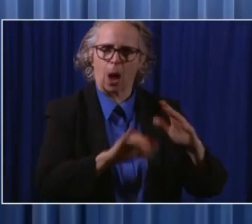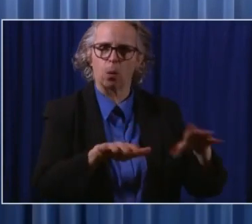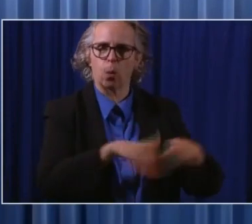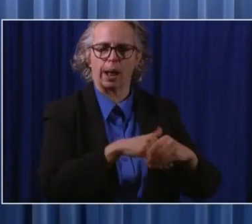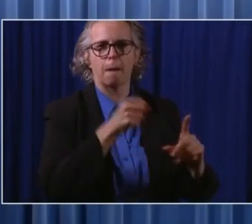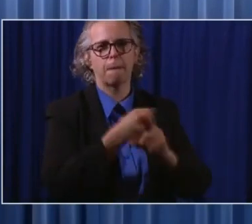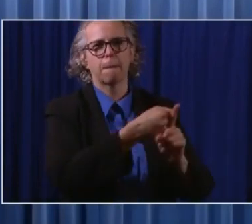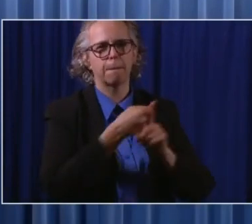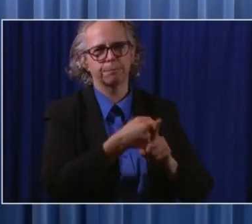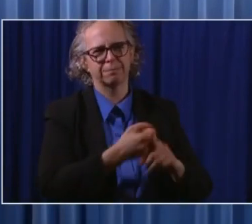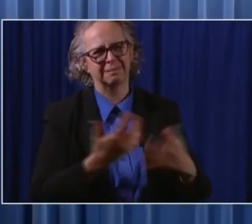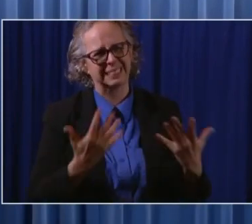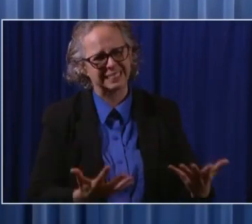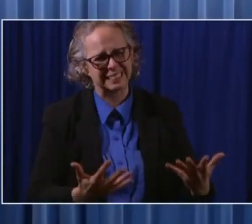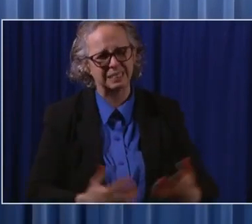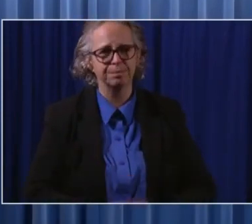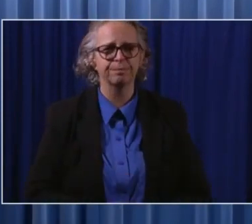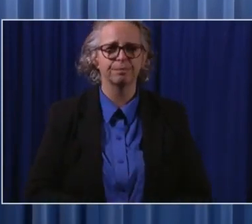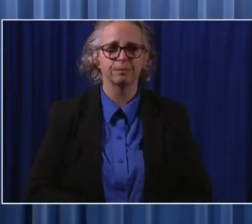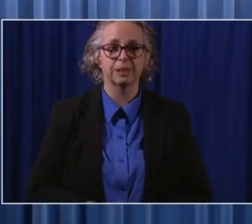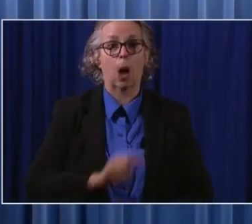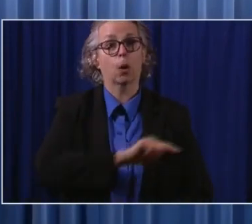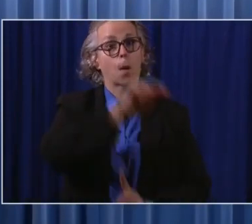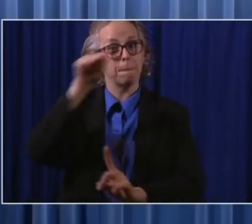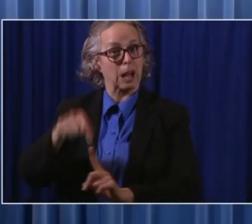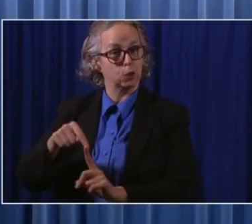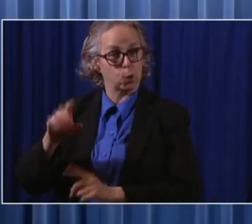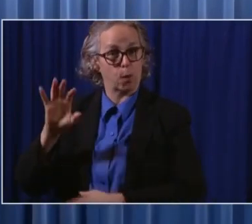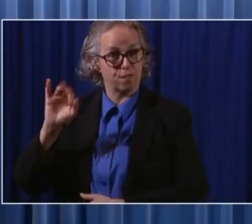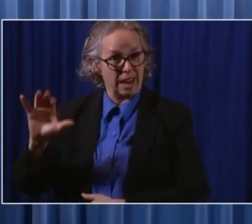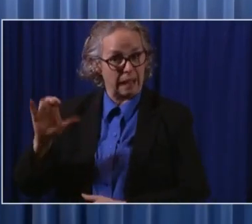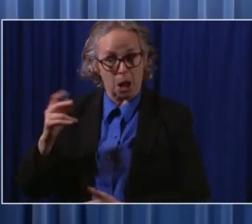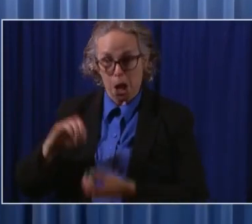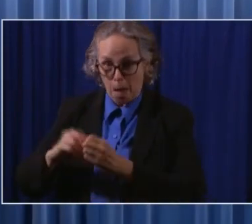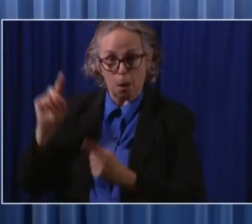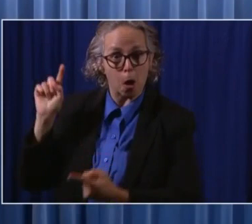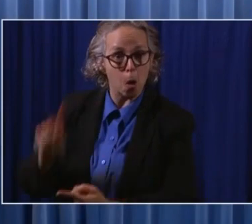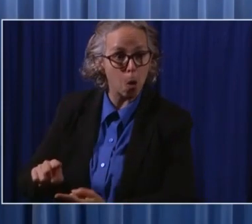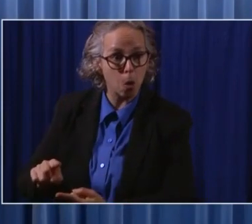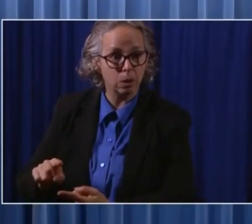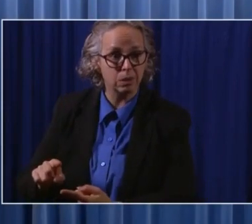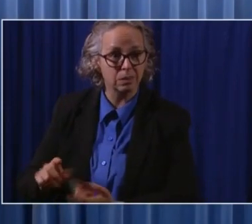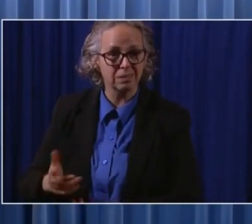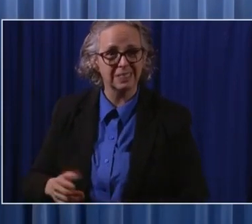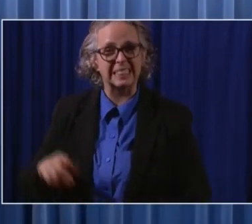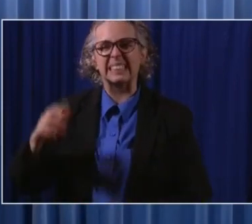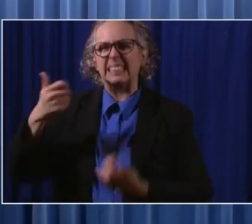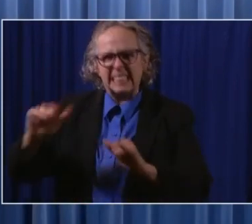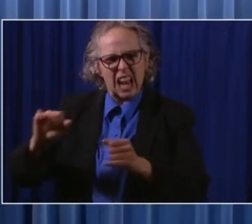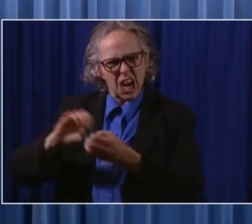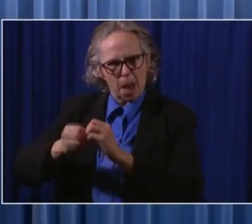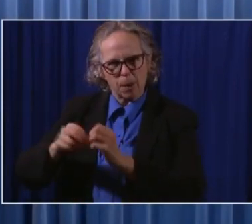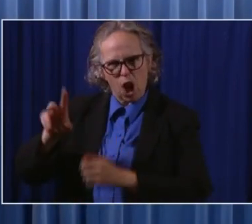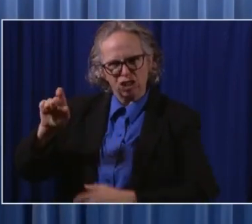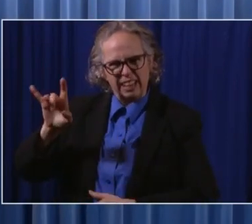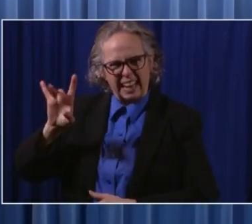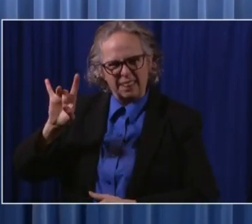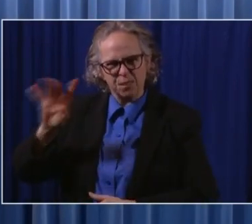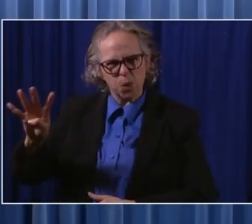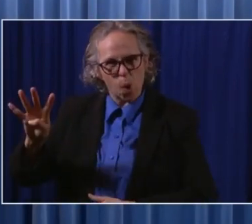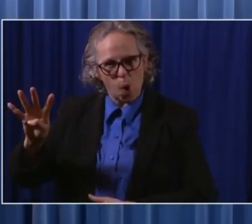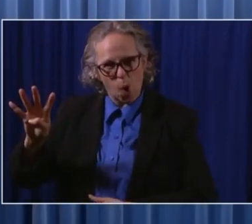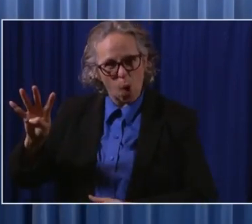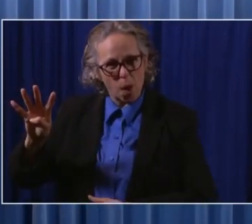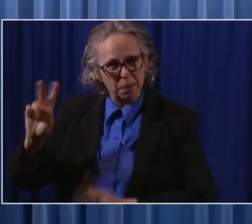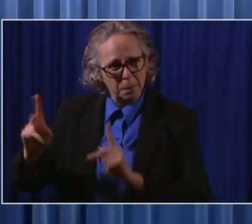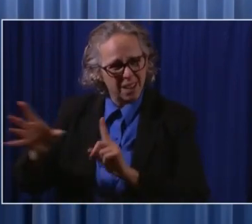County. Franklin County is down. Again, good news. 184 cases per 100,000 residents in the past 2